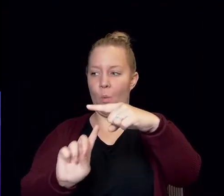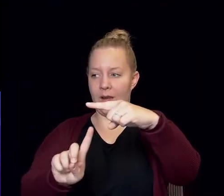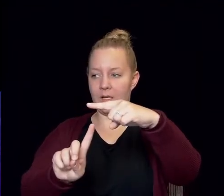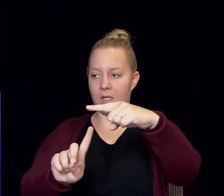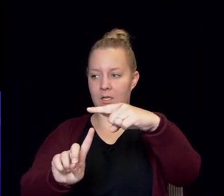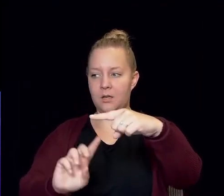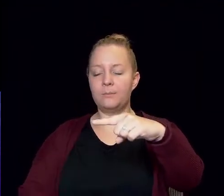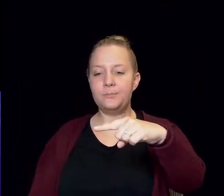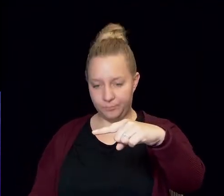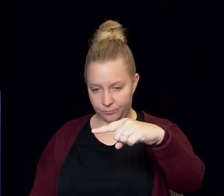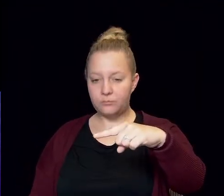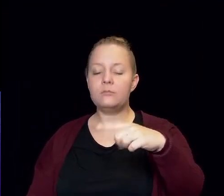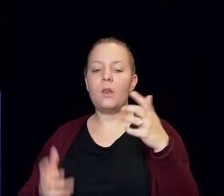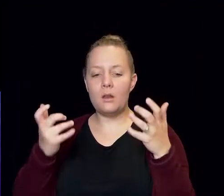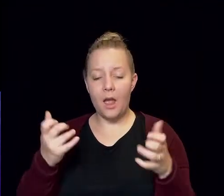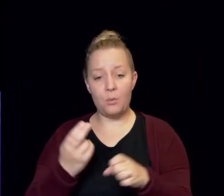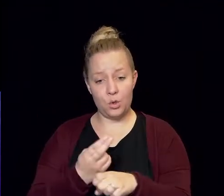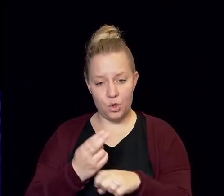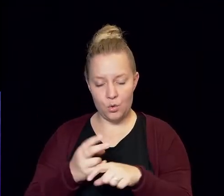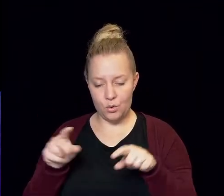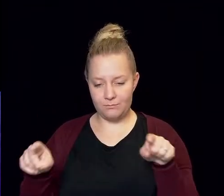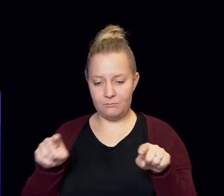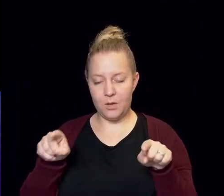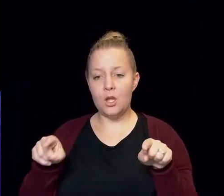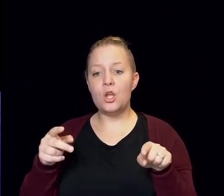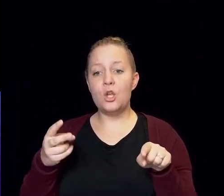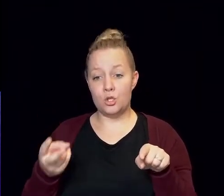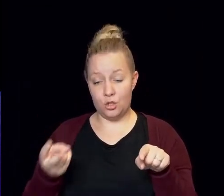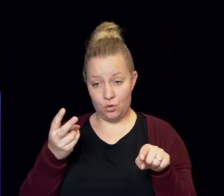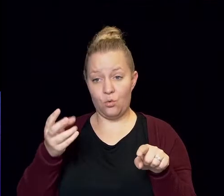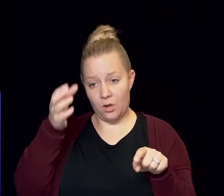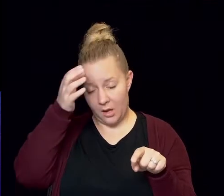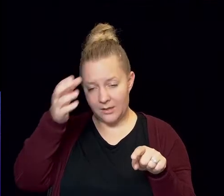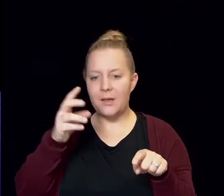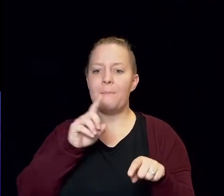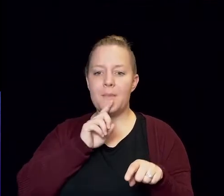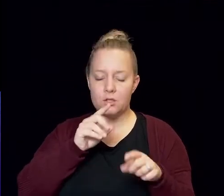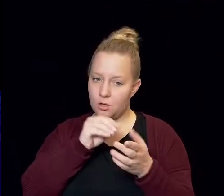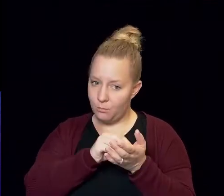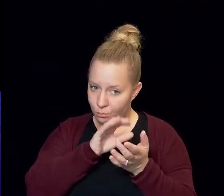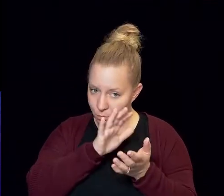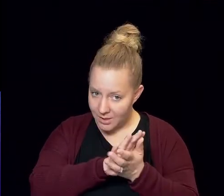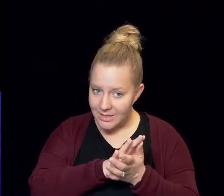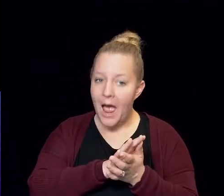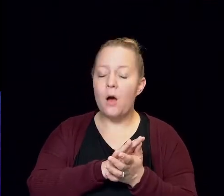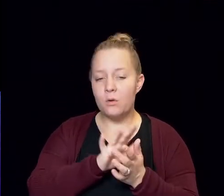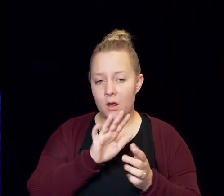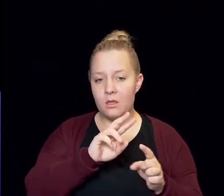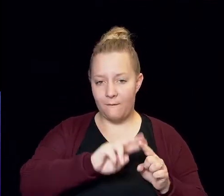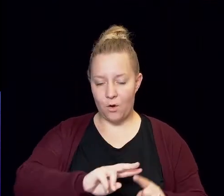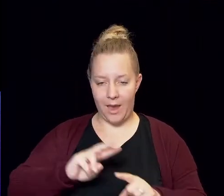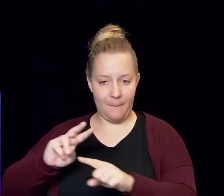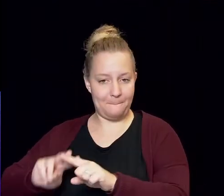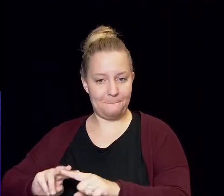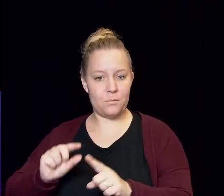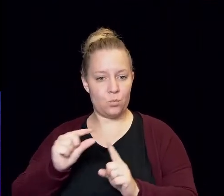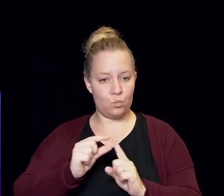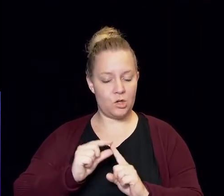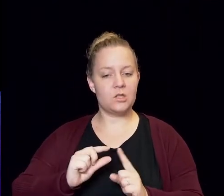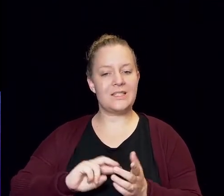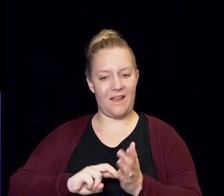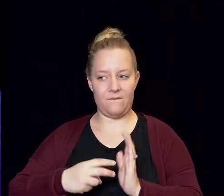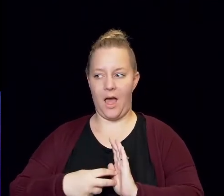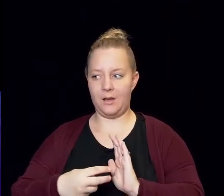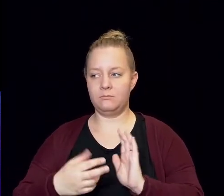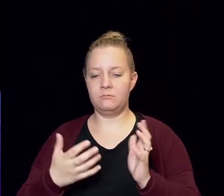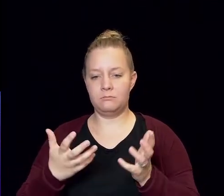Alrighty, so now using those two ideas, make sure that you have those vocabulary words defined, and then we're going to look at this